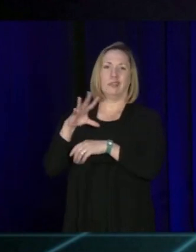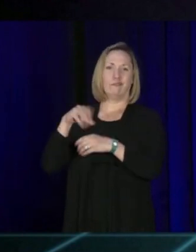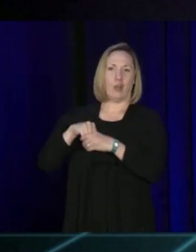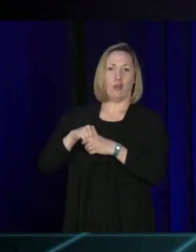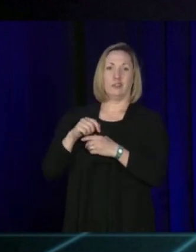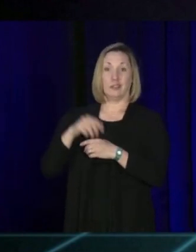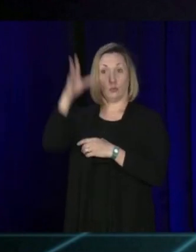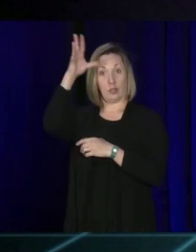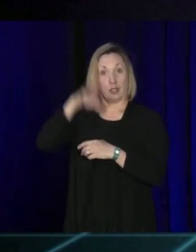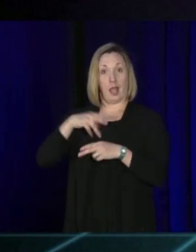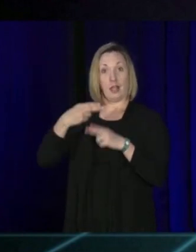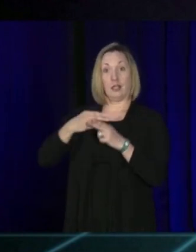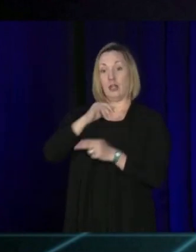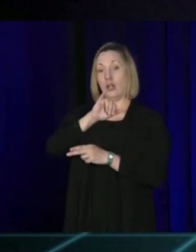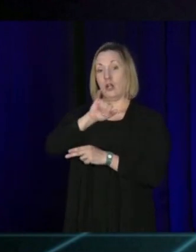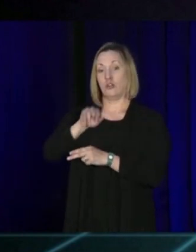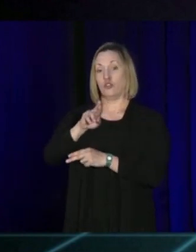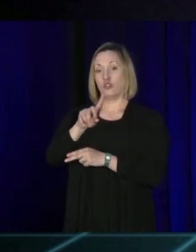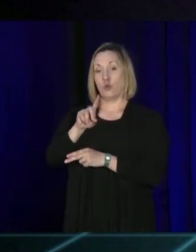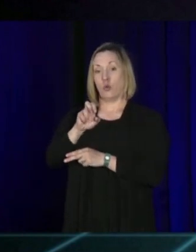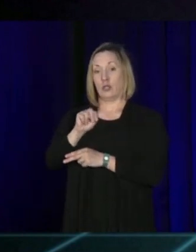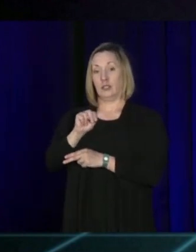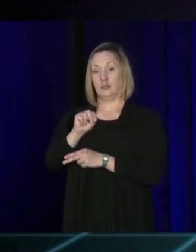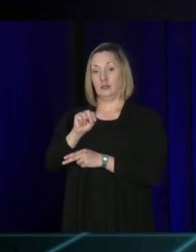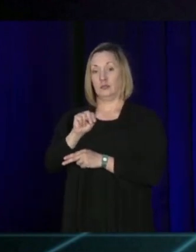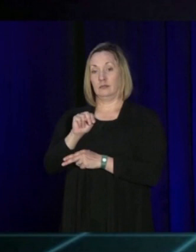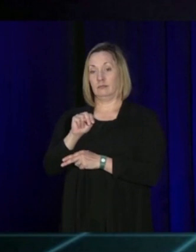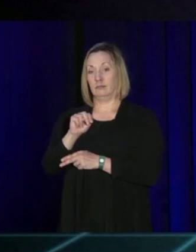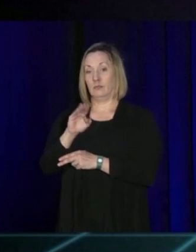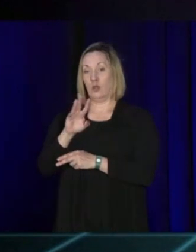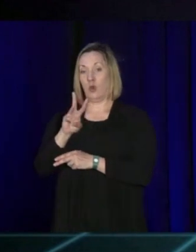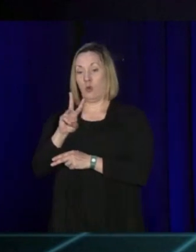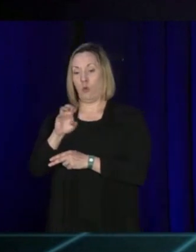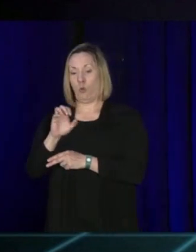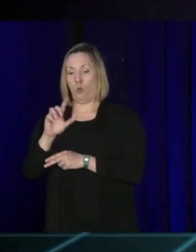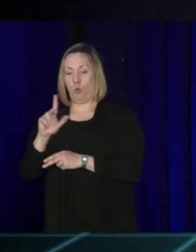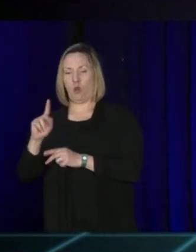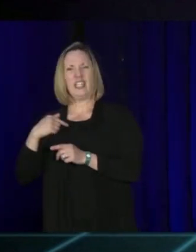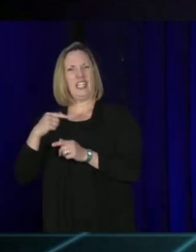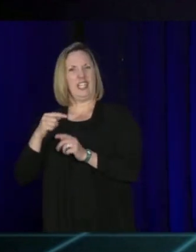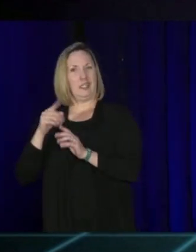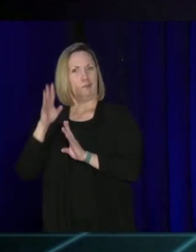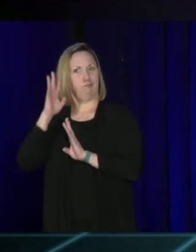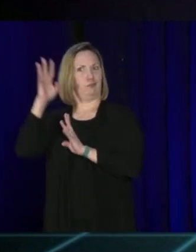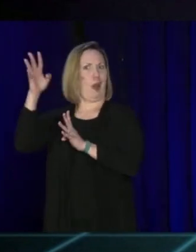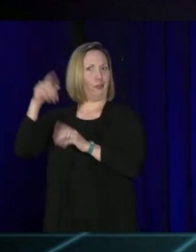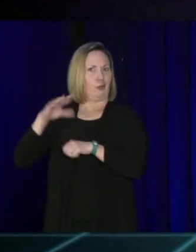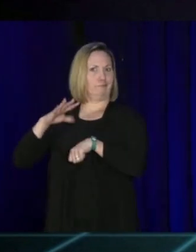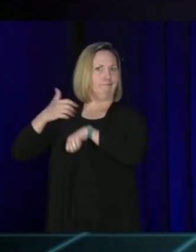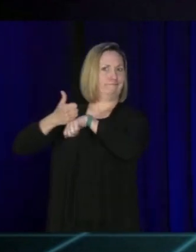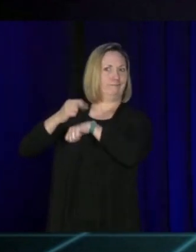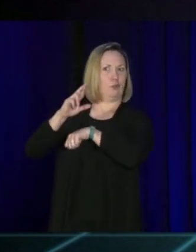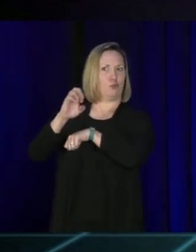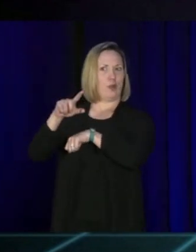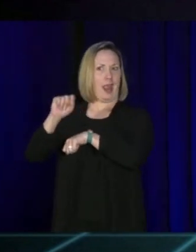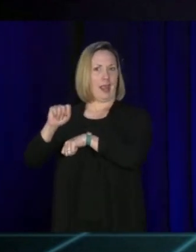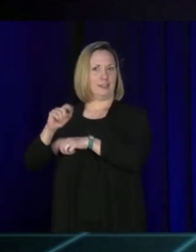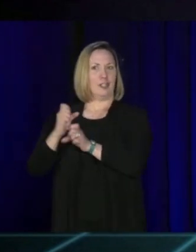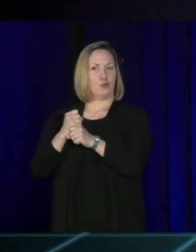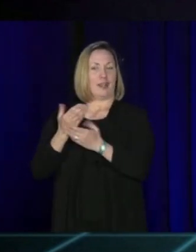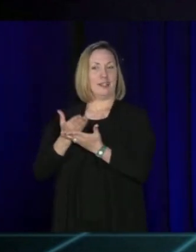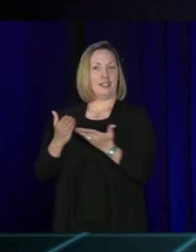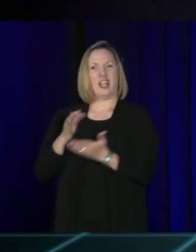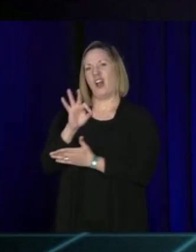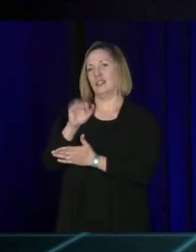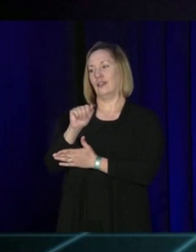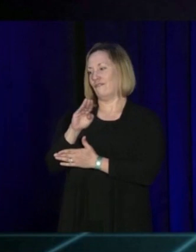called Jordan Walk, that most of us probably know as the father of React, created this thing called Facts that you can find over